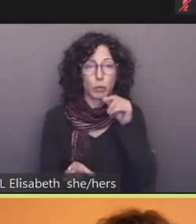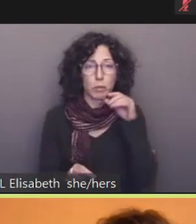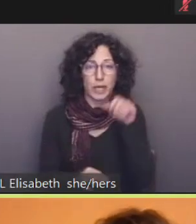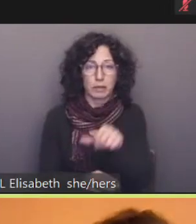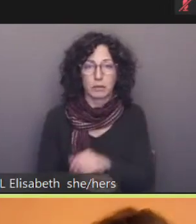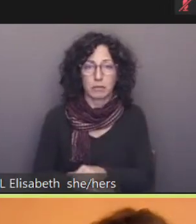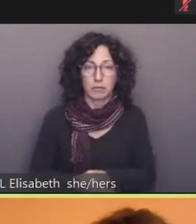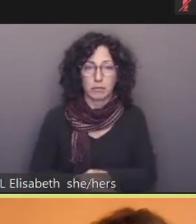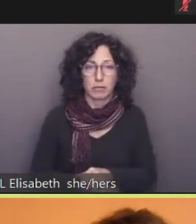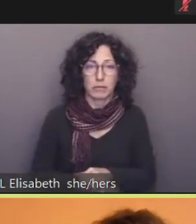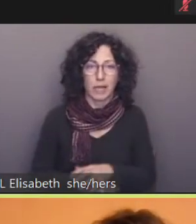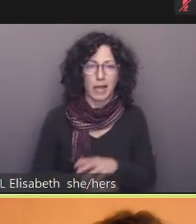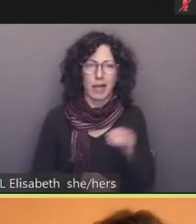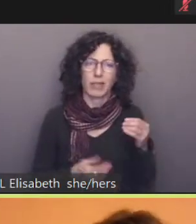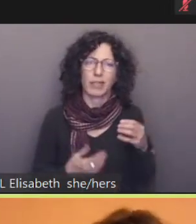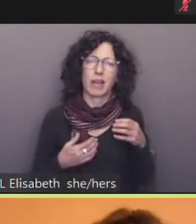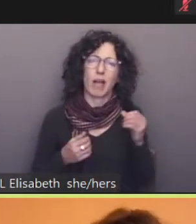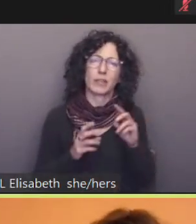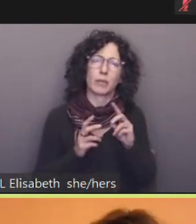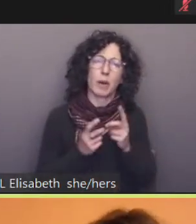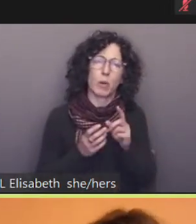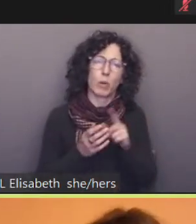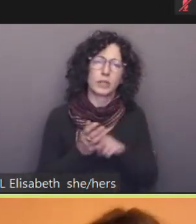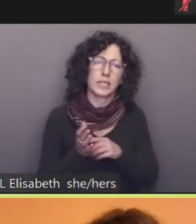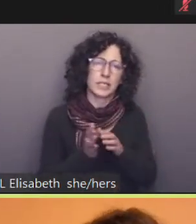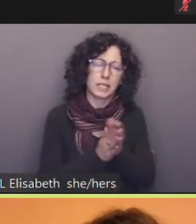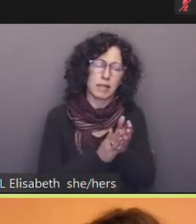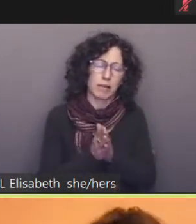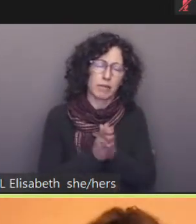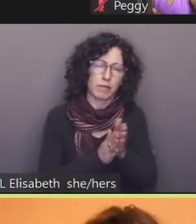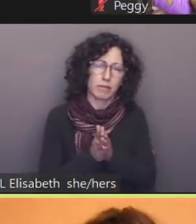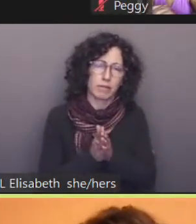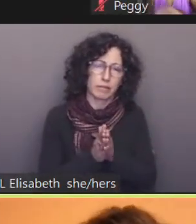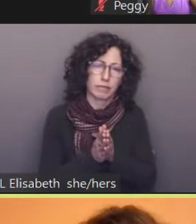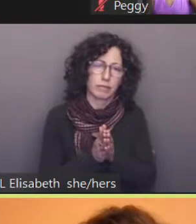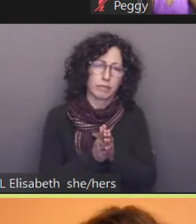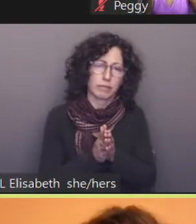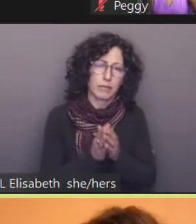incentive for the health department and schools to allow these to be free?